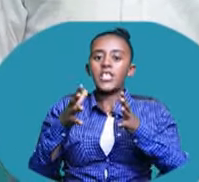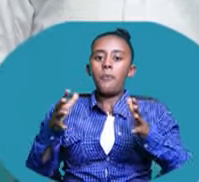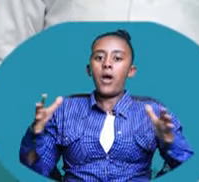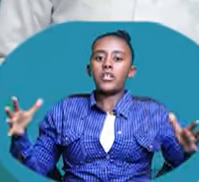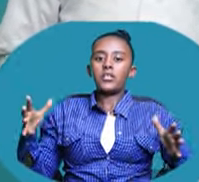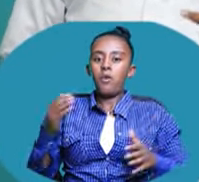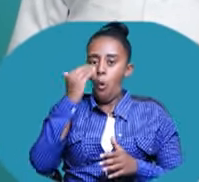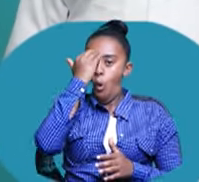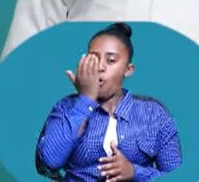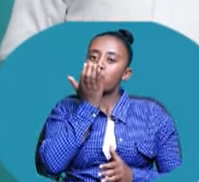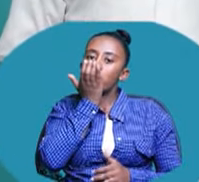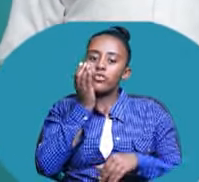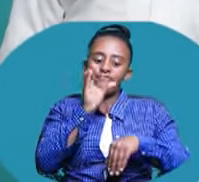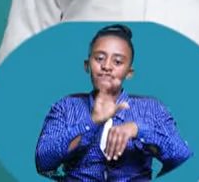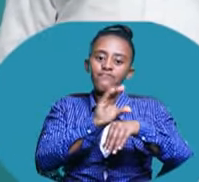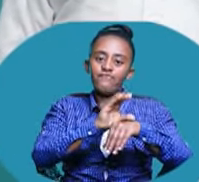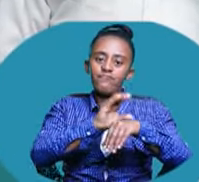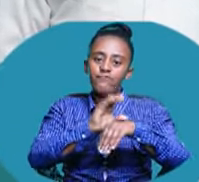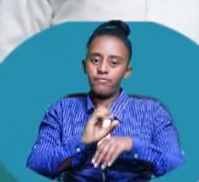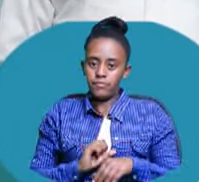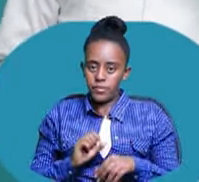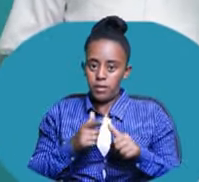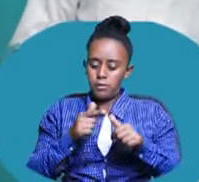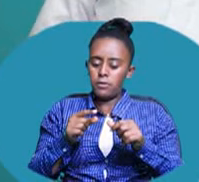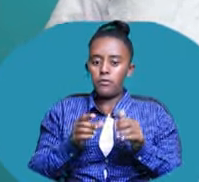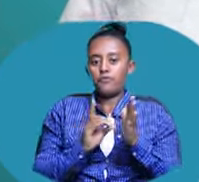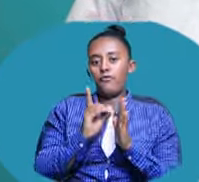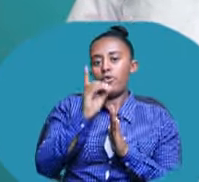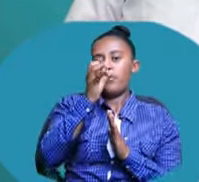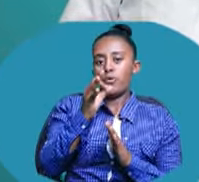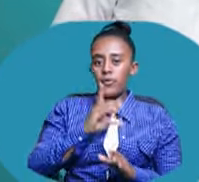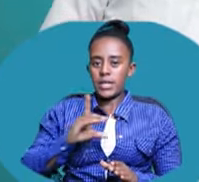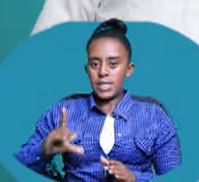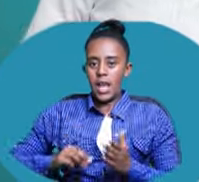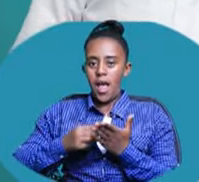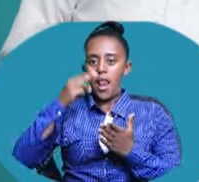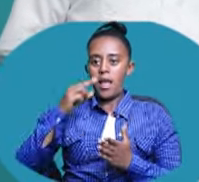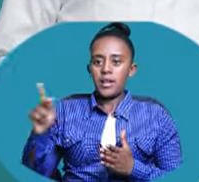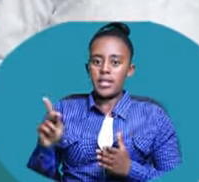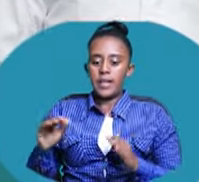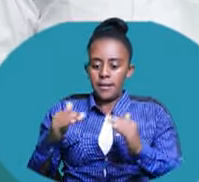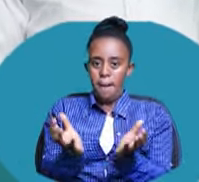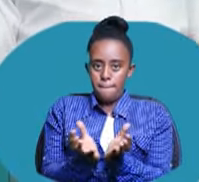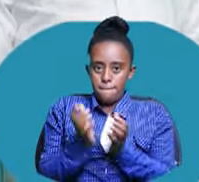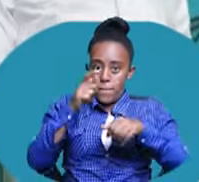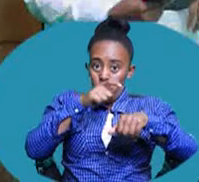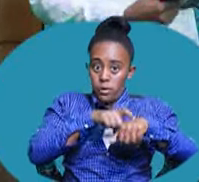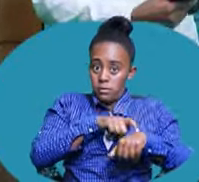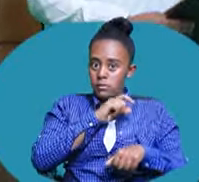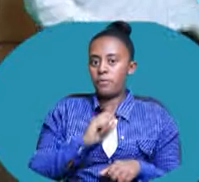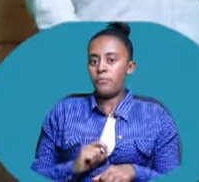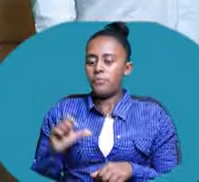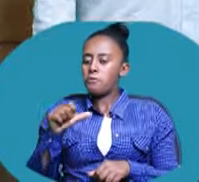of Orthodox Church. This was the first development of the Christian Highland Kingdom during the period. The